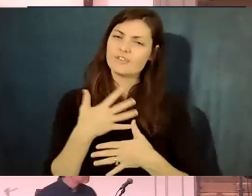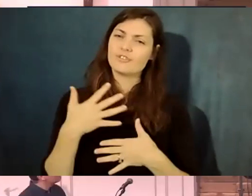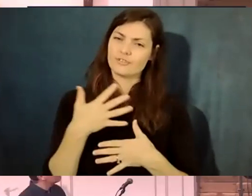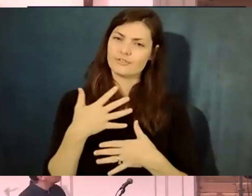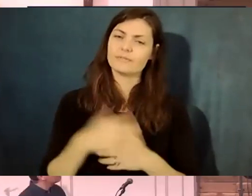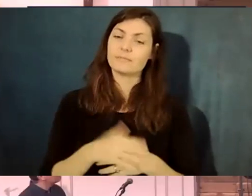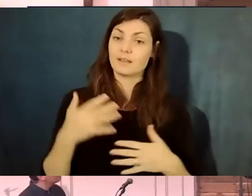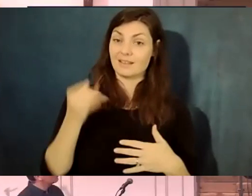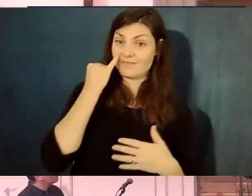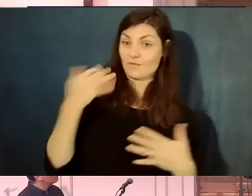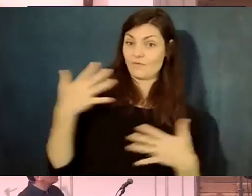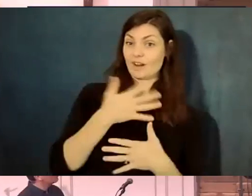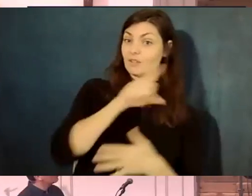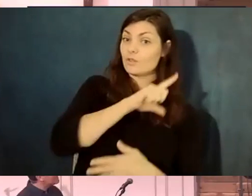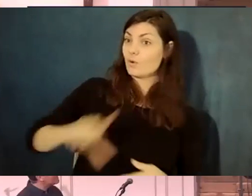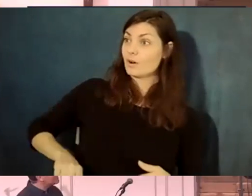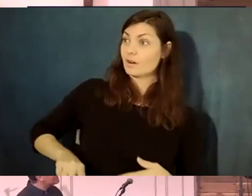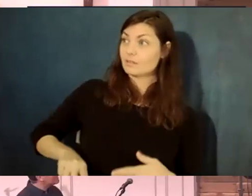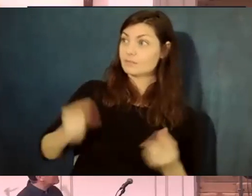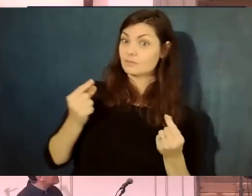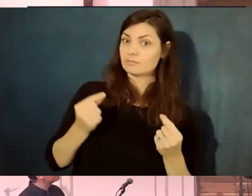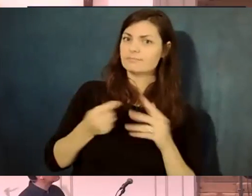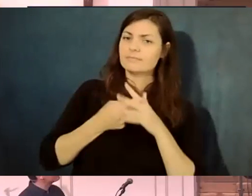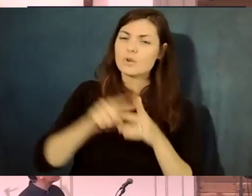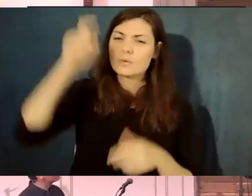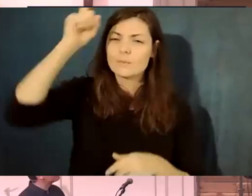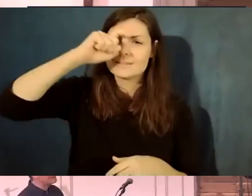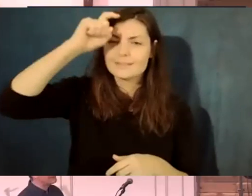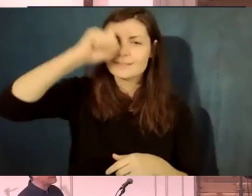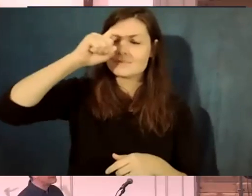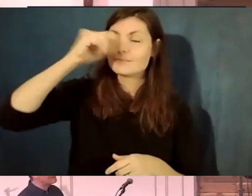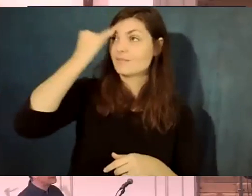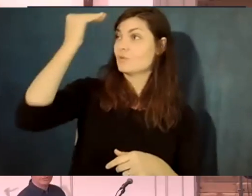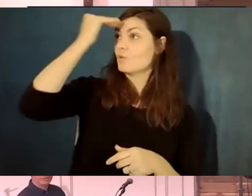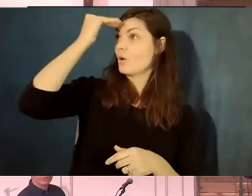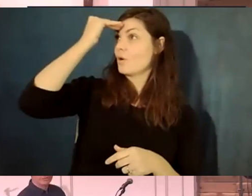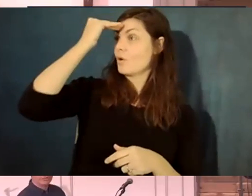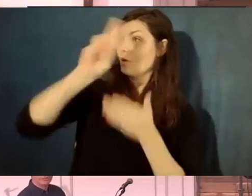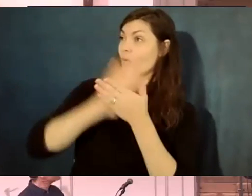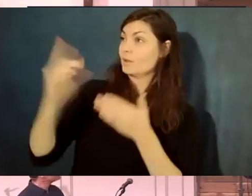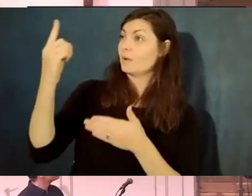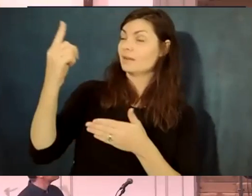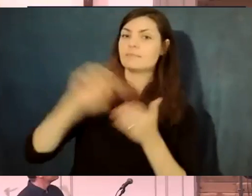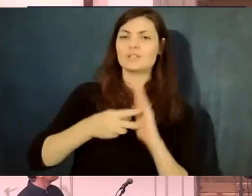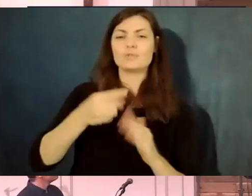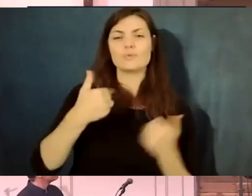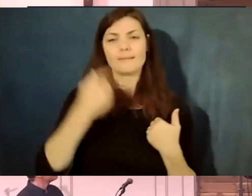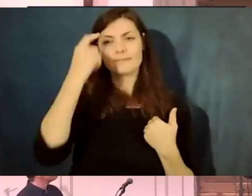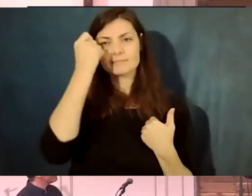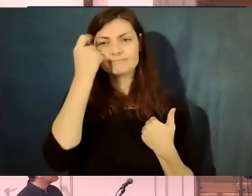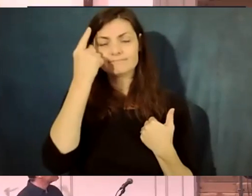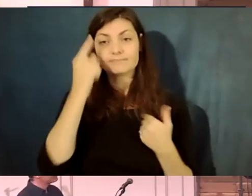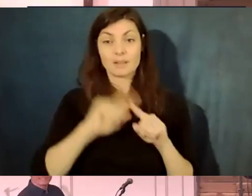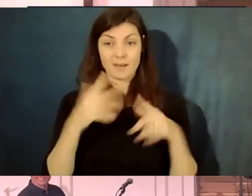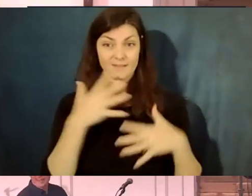The fear of the Lord is the beginning of wisdom, and the knowledge of the Holy One is understanding. But it also says, the fear of